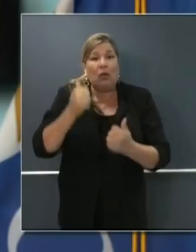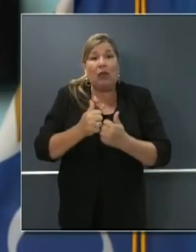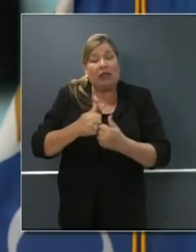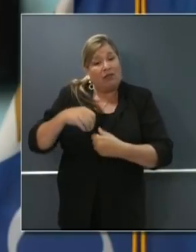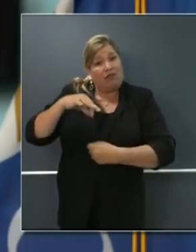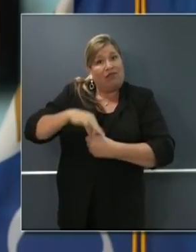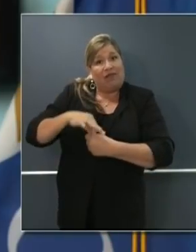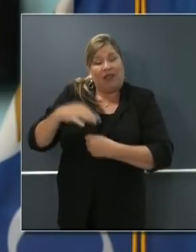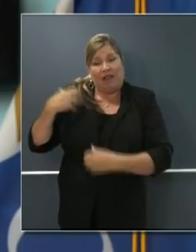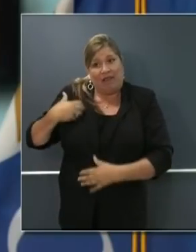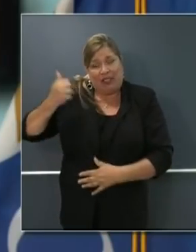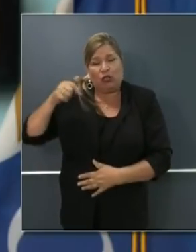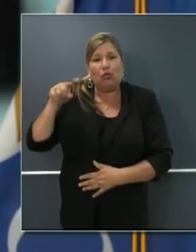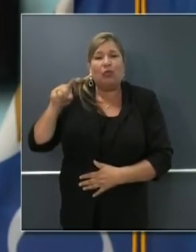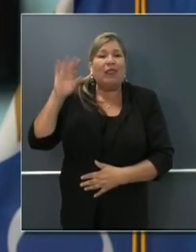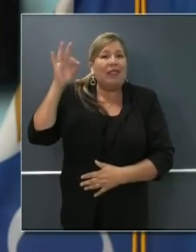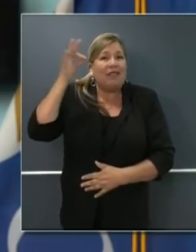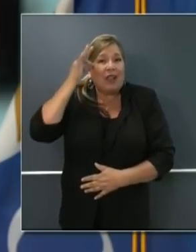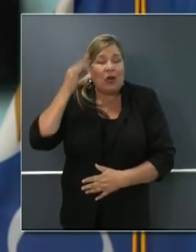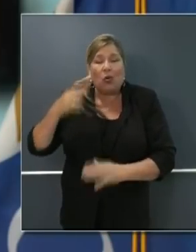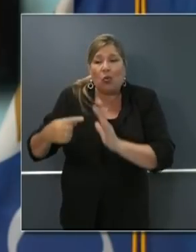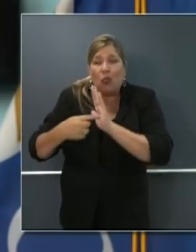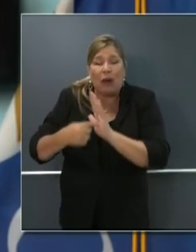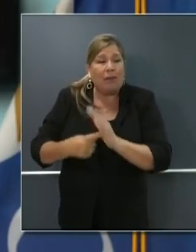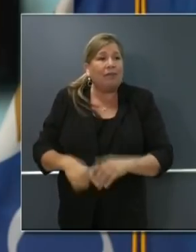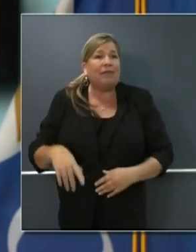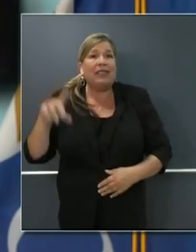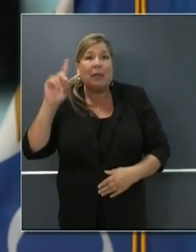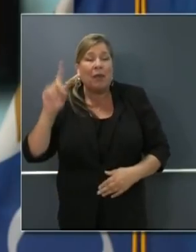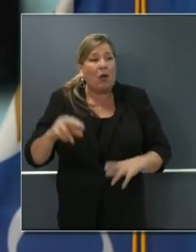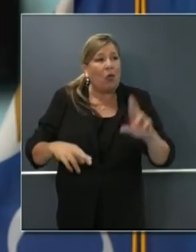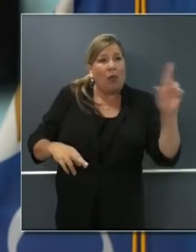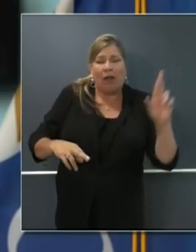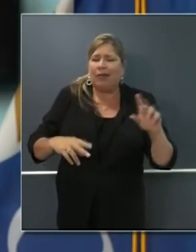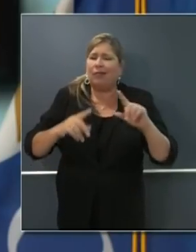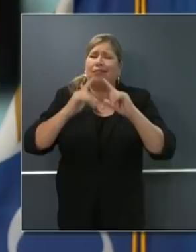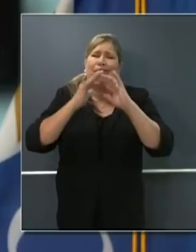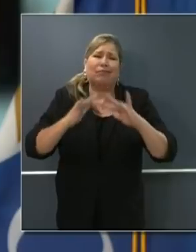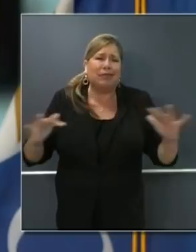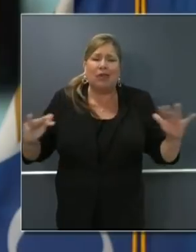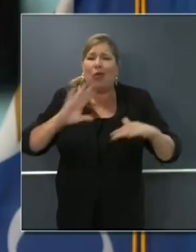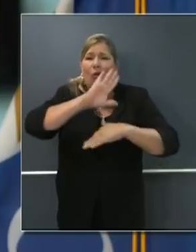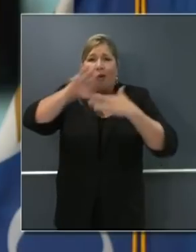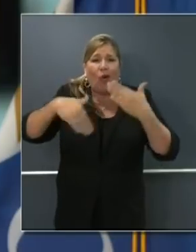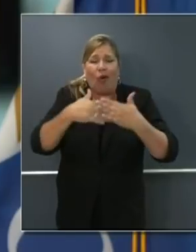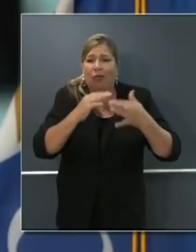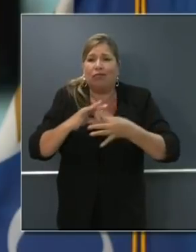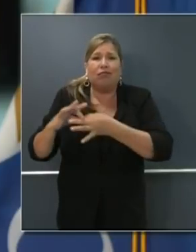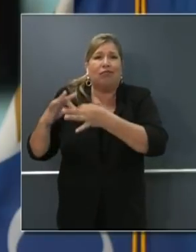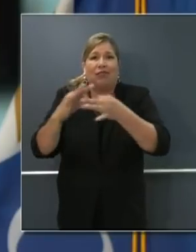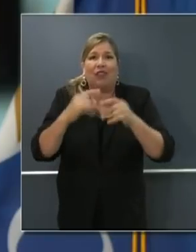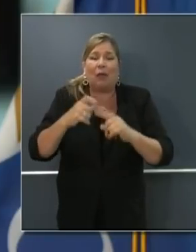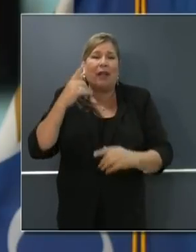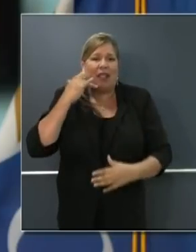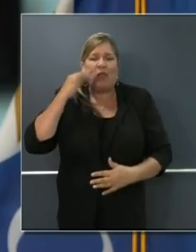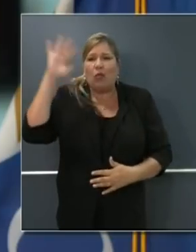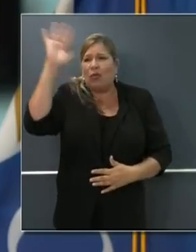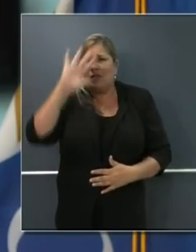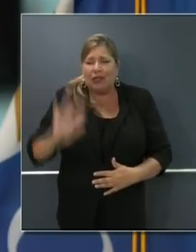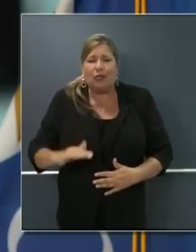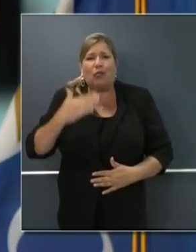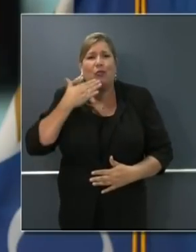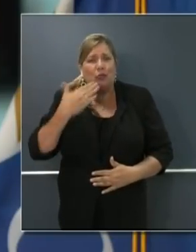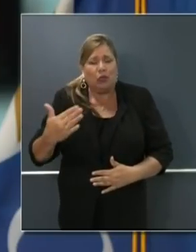officials, federal representatives, Democrats, Republicans from all across the state of California. Had very